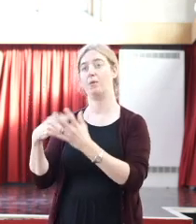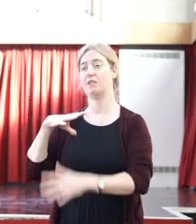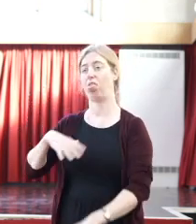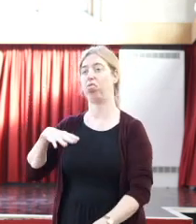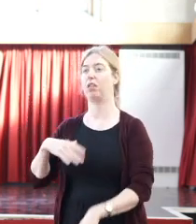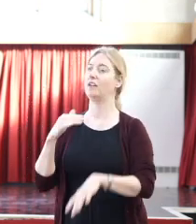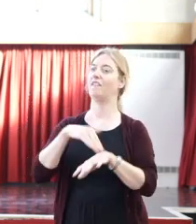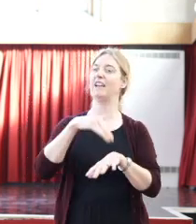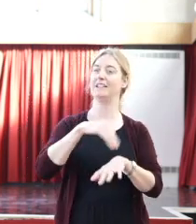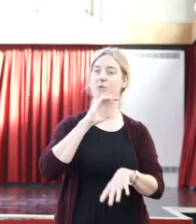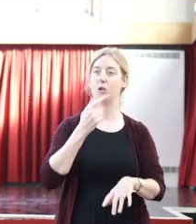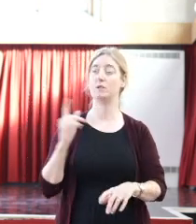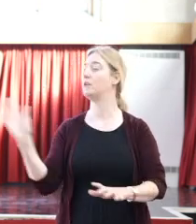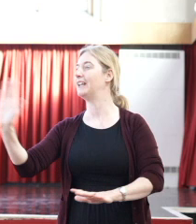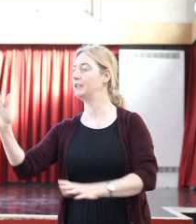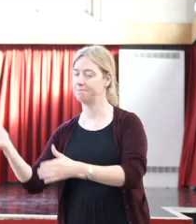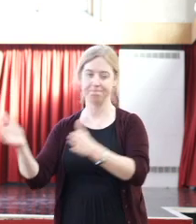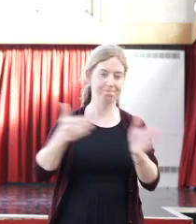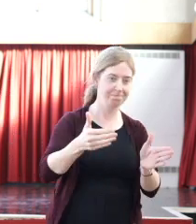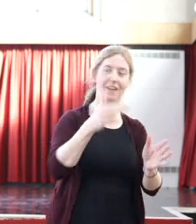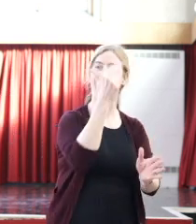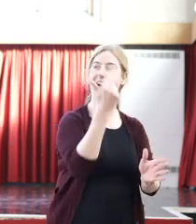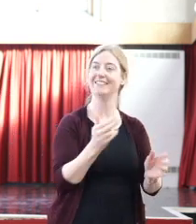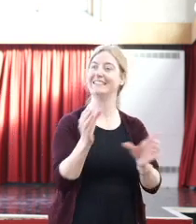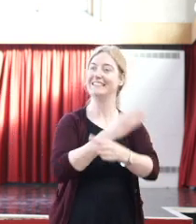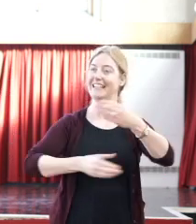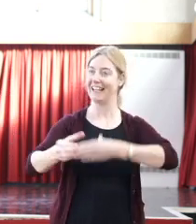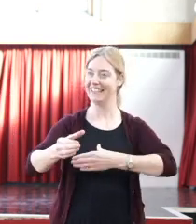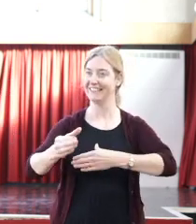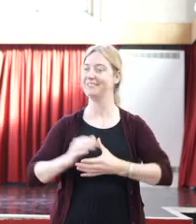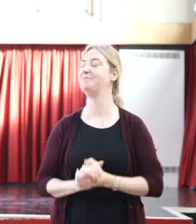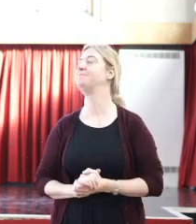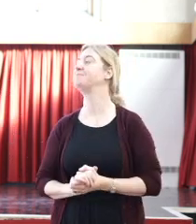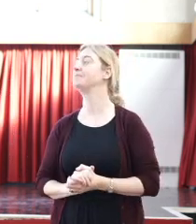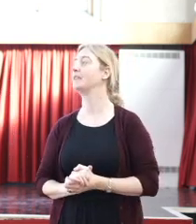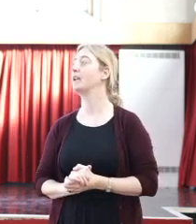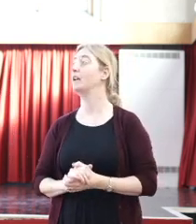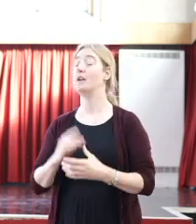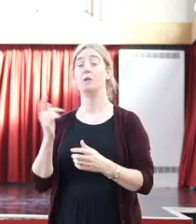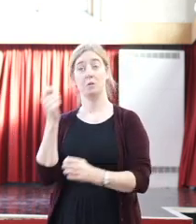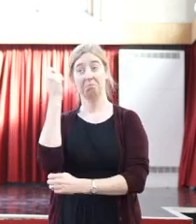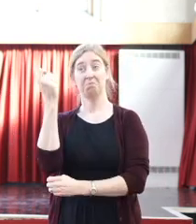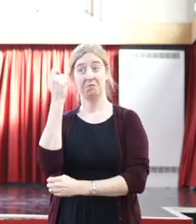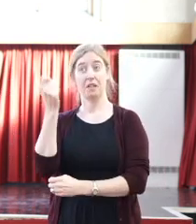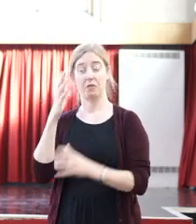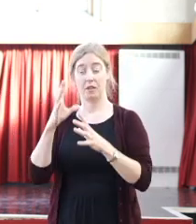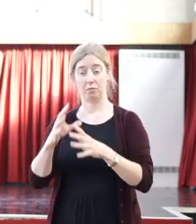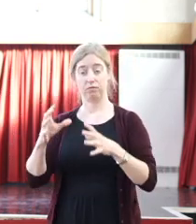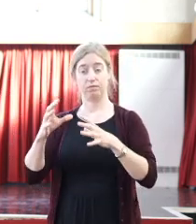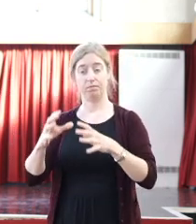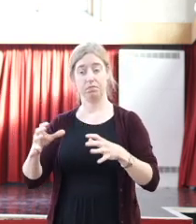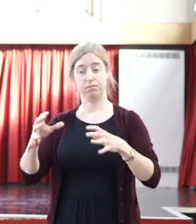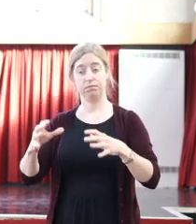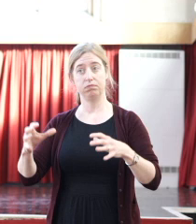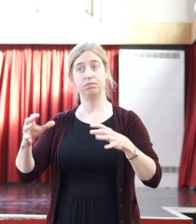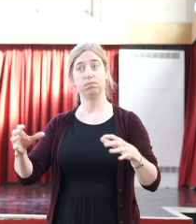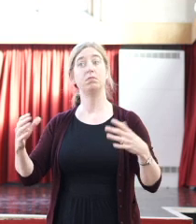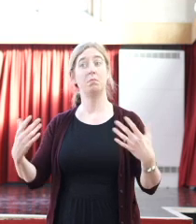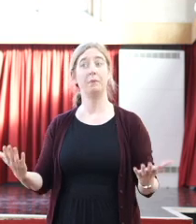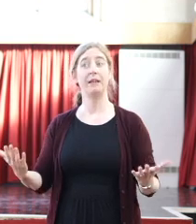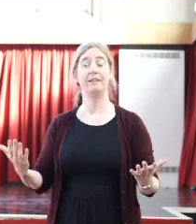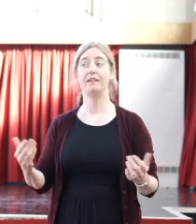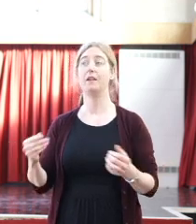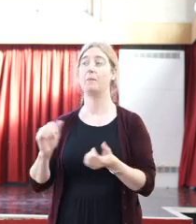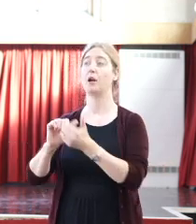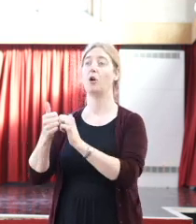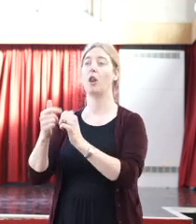offending. This programme of activity was successfully pioneered and has grown quite substantially. My colleague Adam